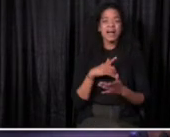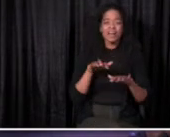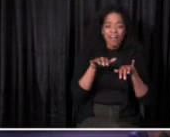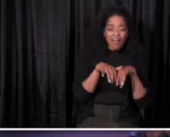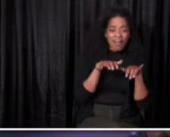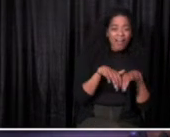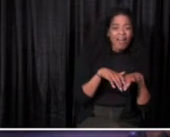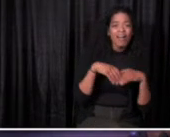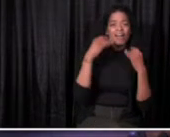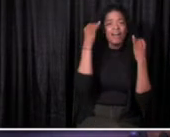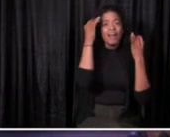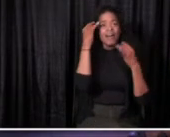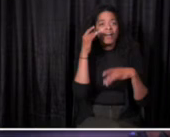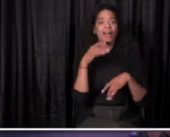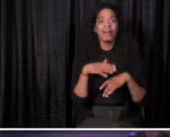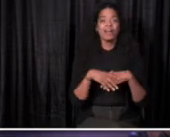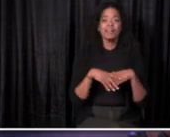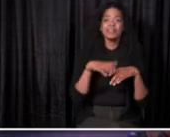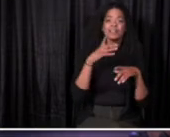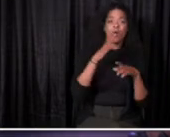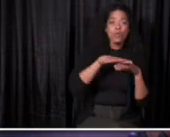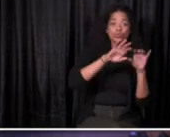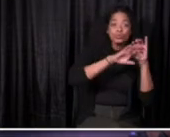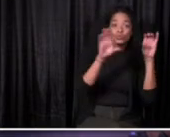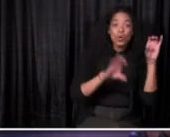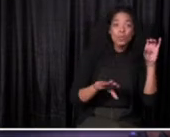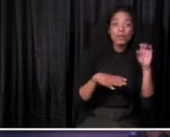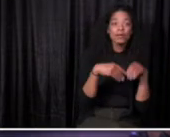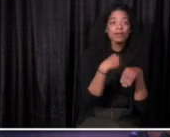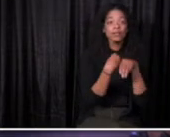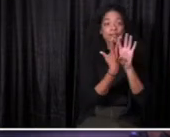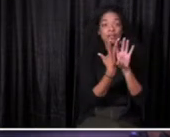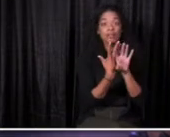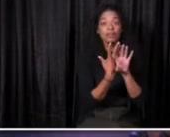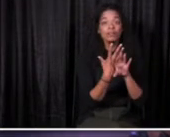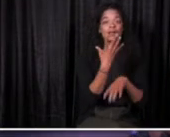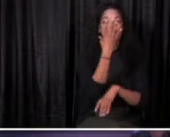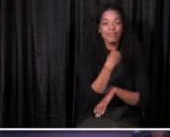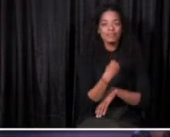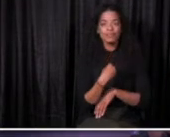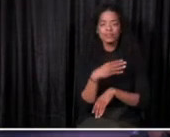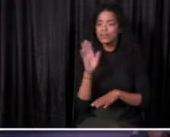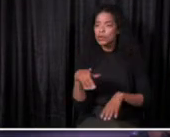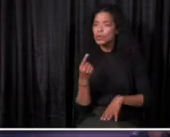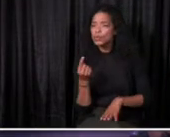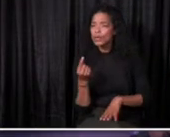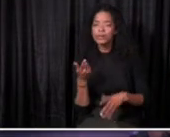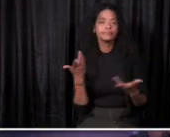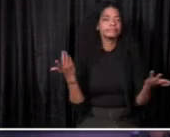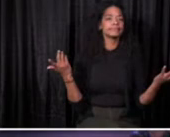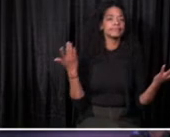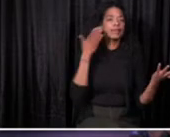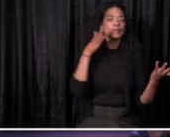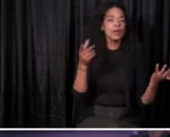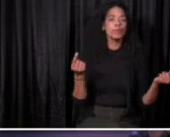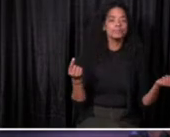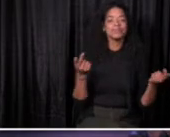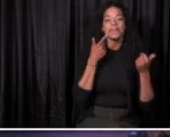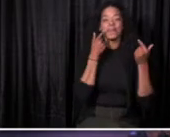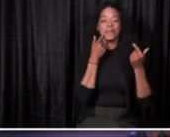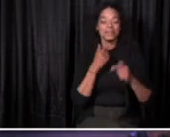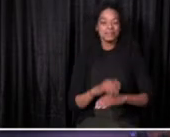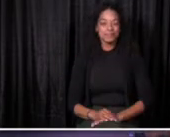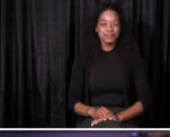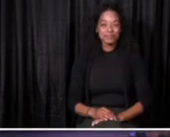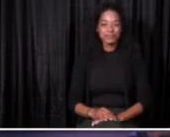Zoom screen turned off, doing we don't know what, okay? Or coming home from